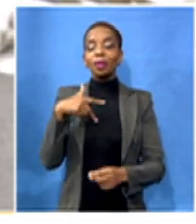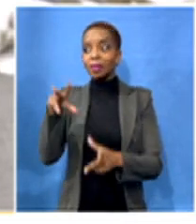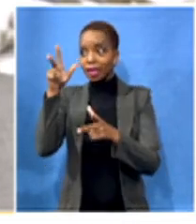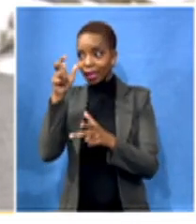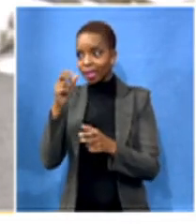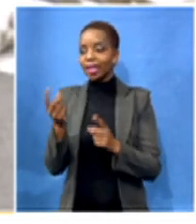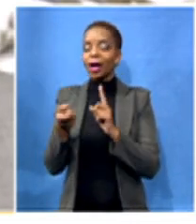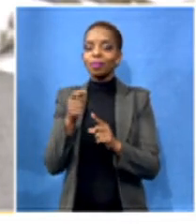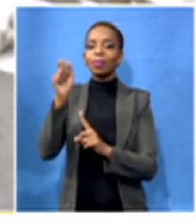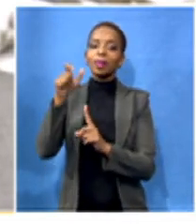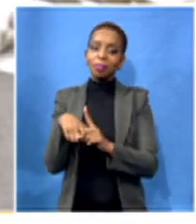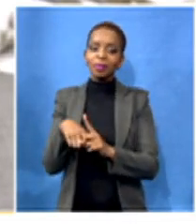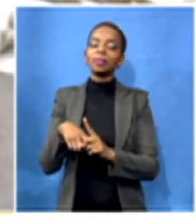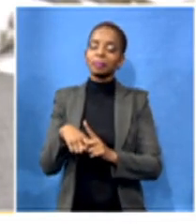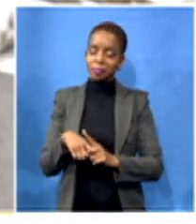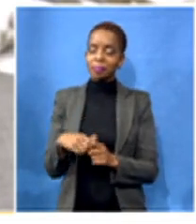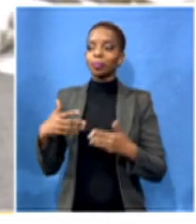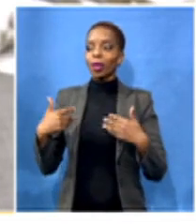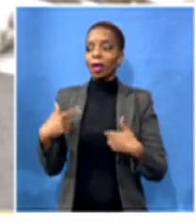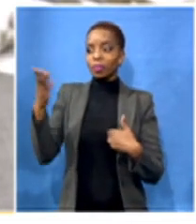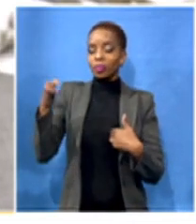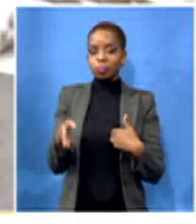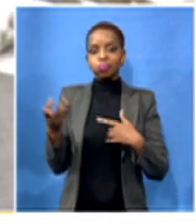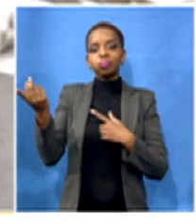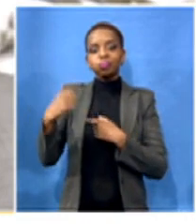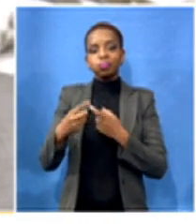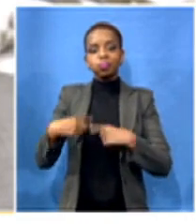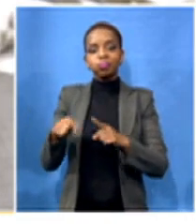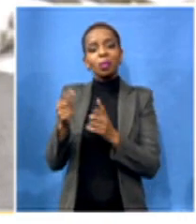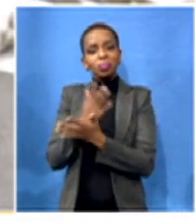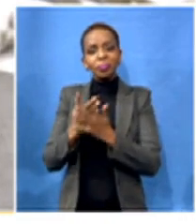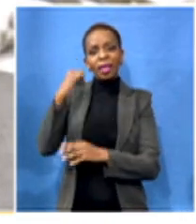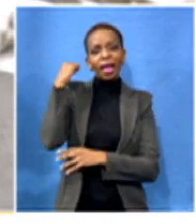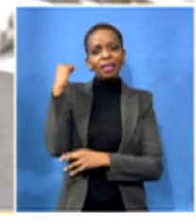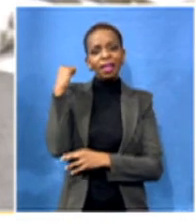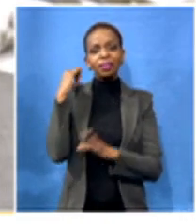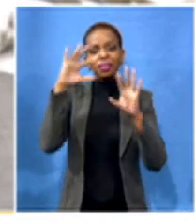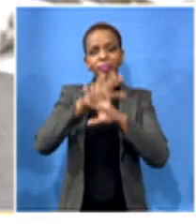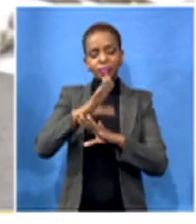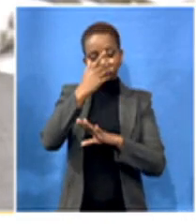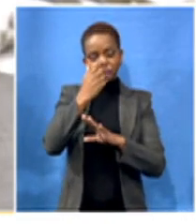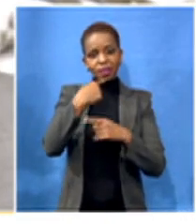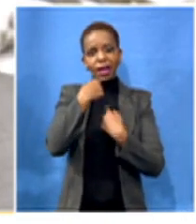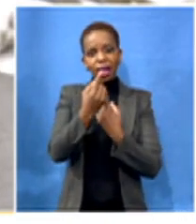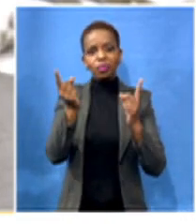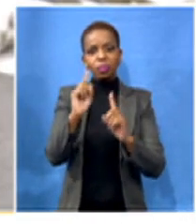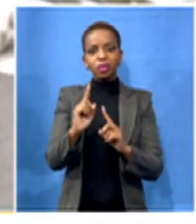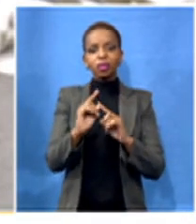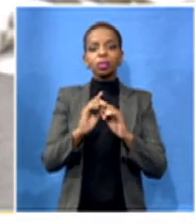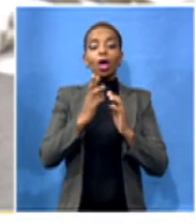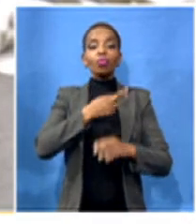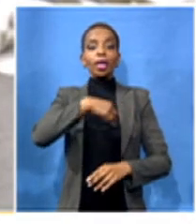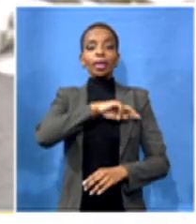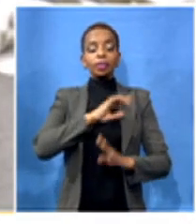somebody's mouth. But it's good to have you on the program as well. So let's talk to the announcement last night. Religious leaders, they have been pushing to be included